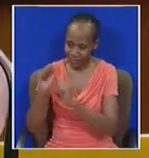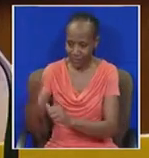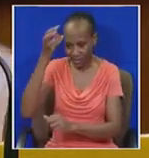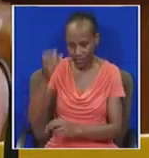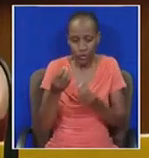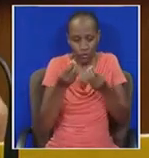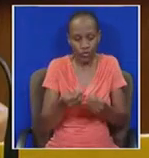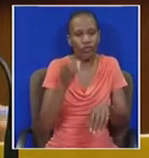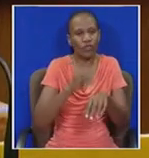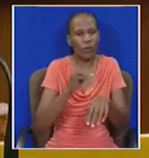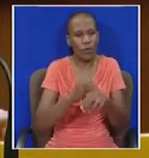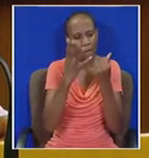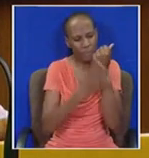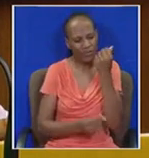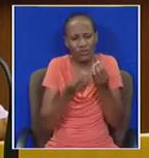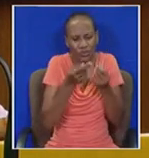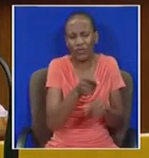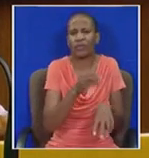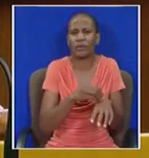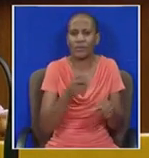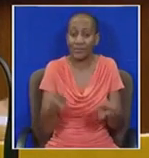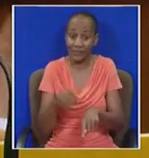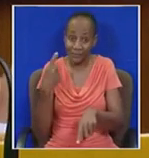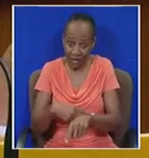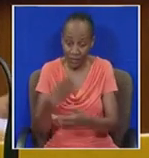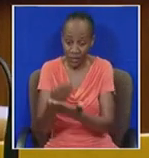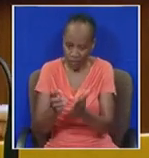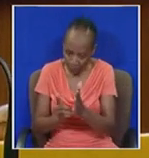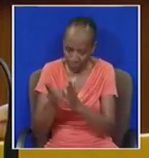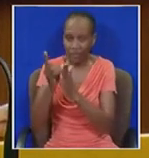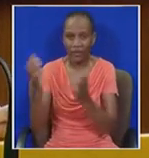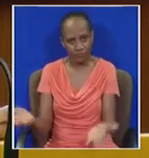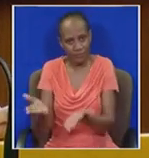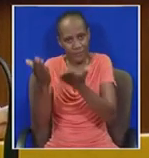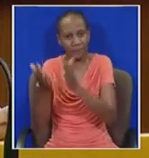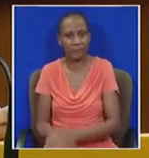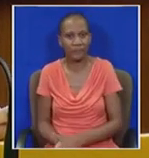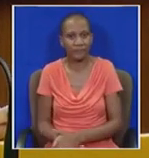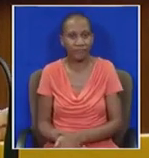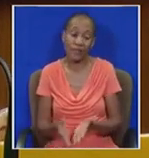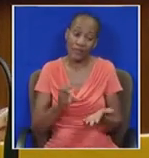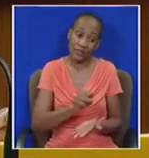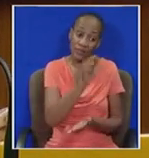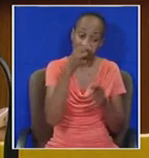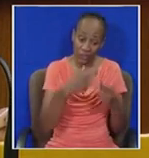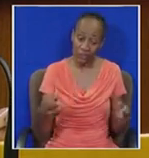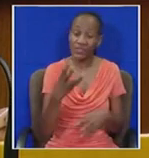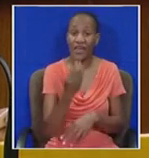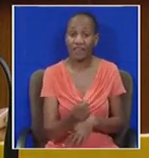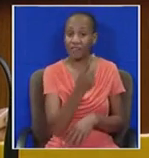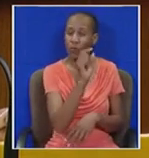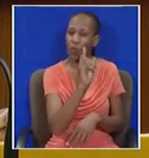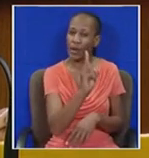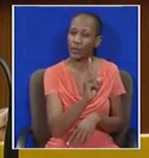poverty and expand economic development. Now, one of South Africa's greatest resources is its